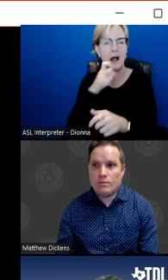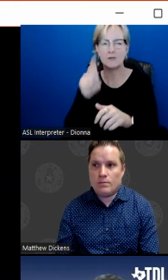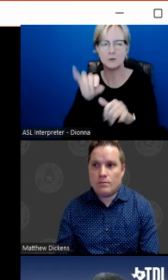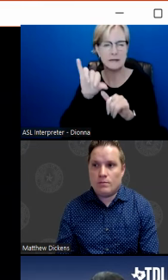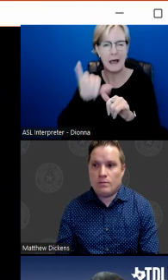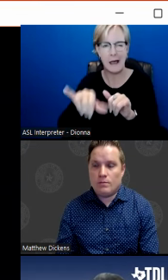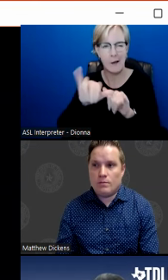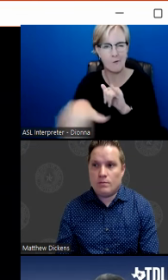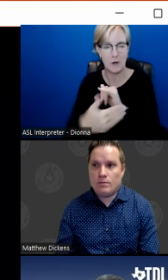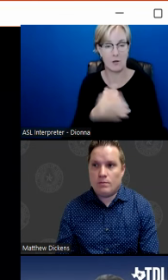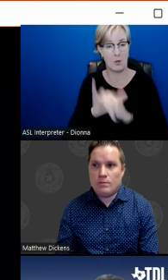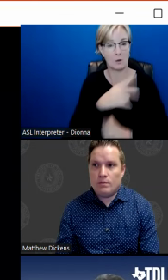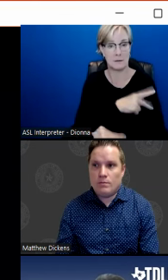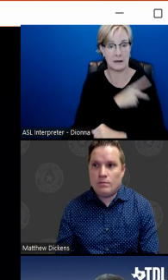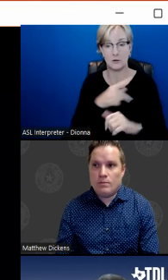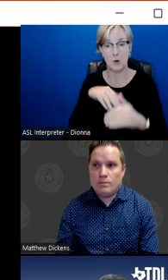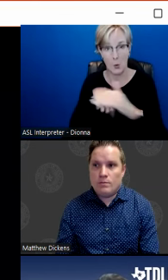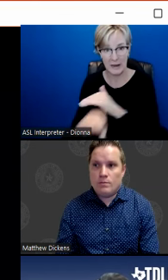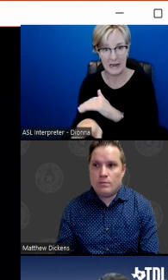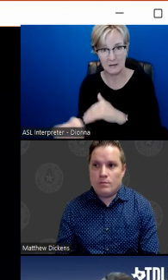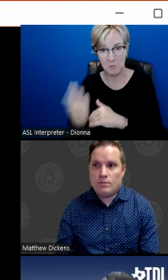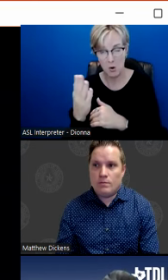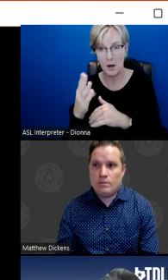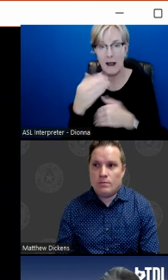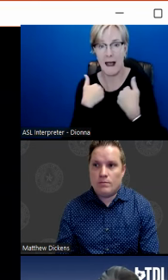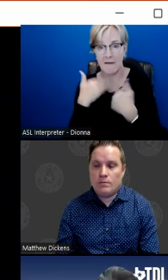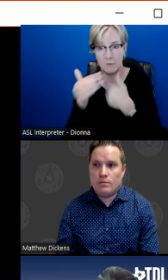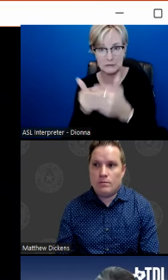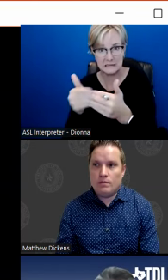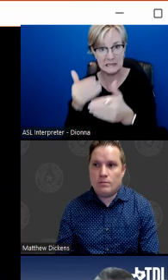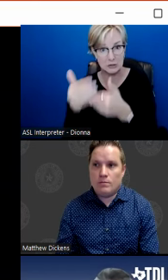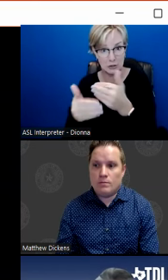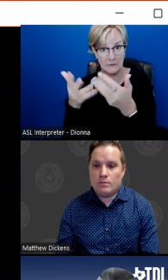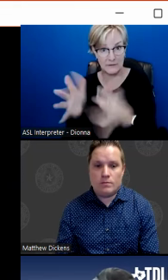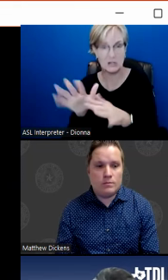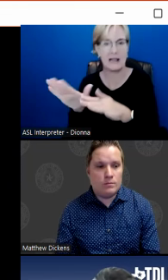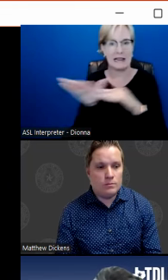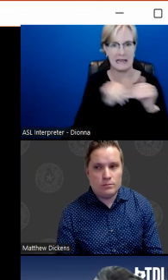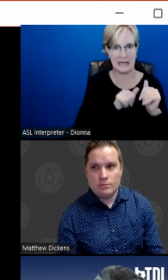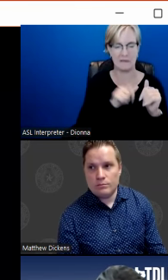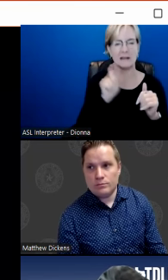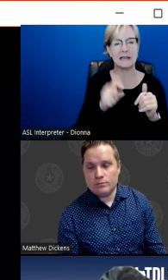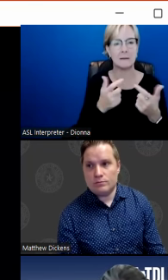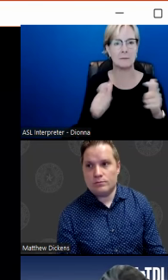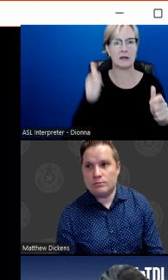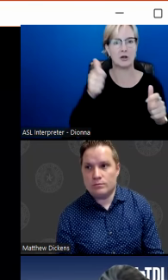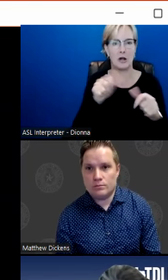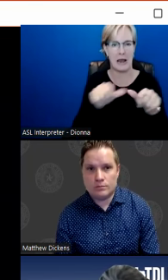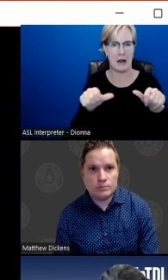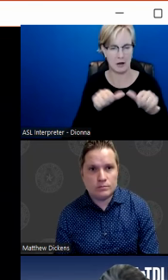logically, these patients are doing procedures and leaving and need larger accessible spaces to maneuver into their vehicles.